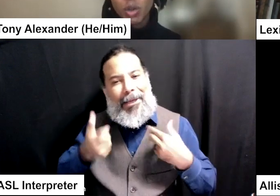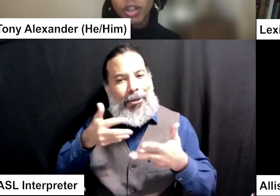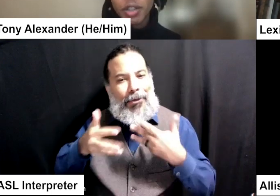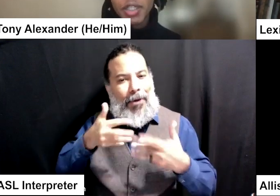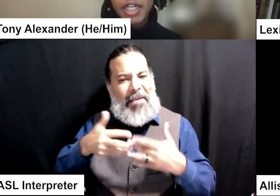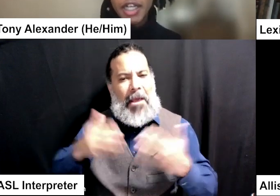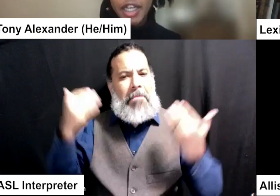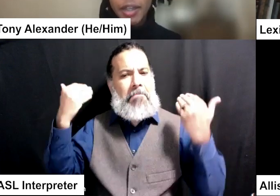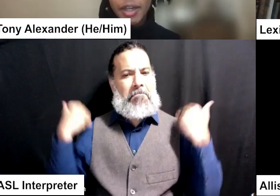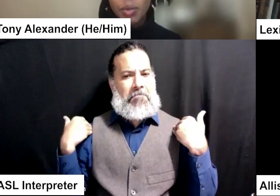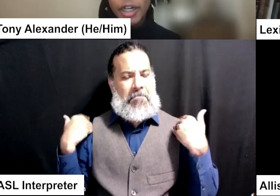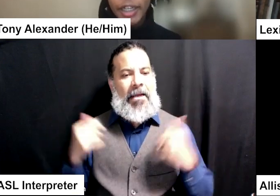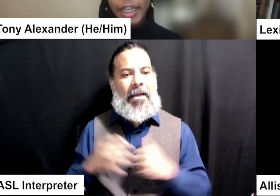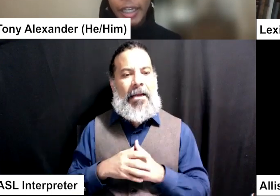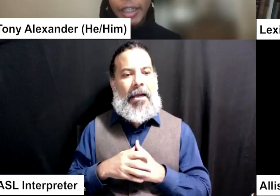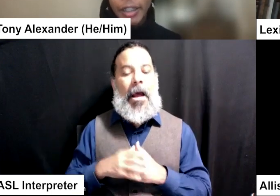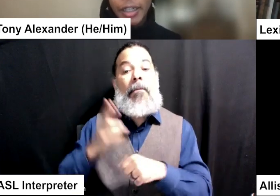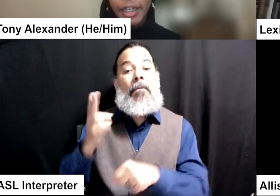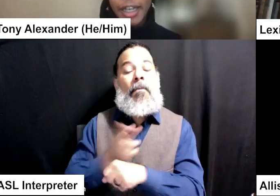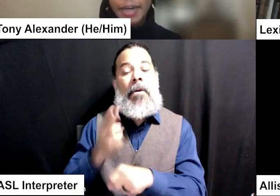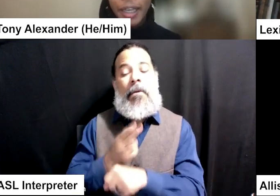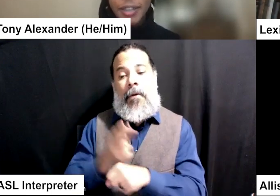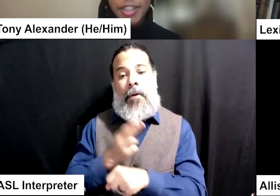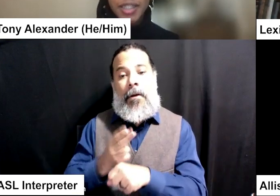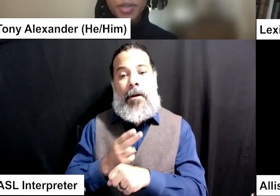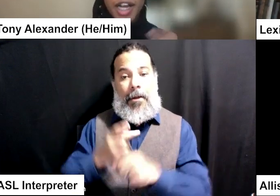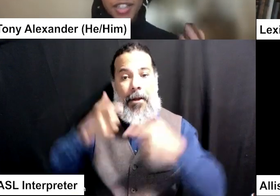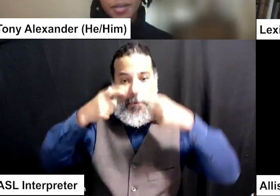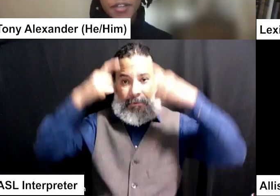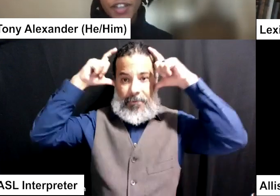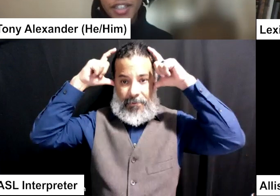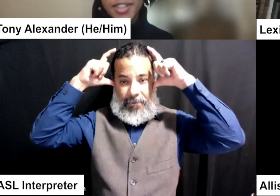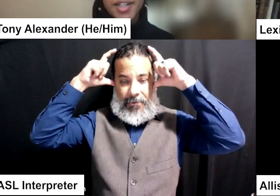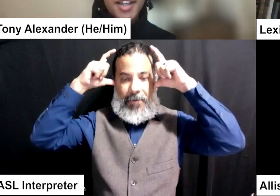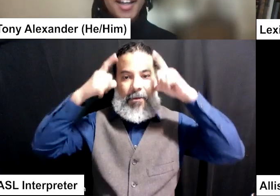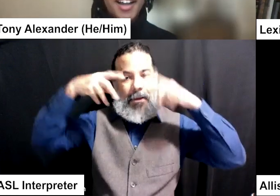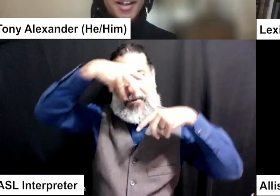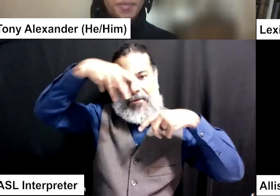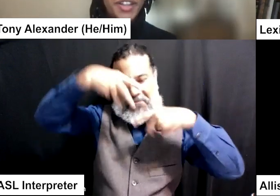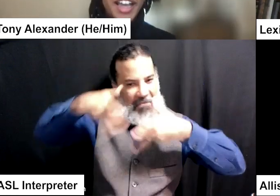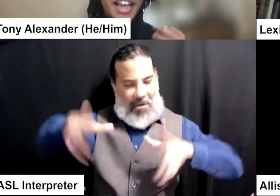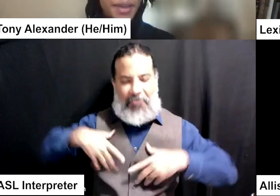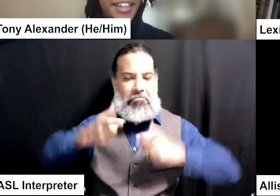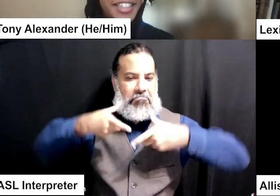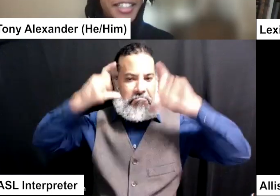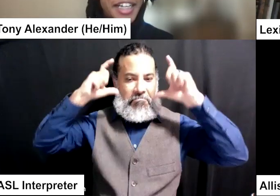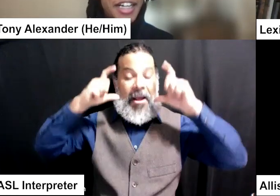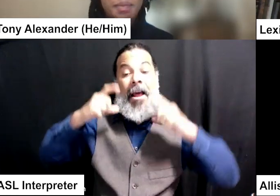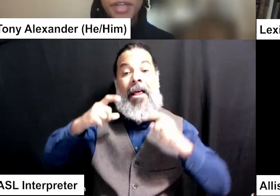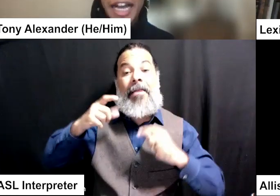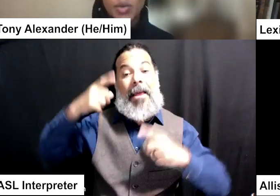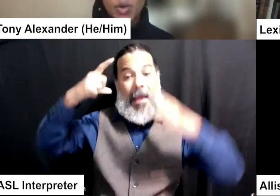my shoulders, and I'm wearing a headband to keep the locks out of my face. And the headband